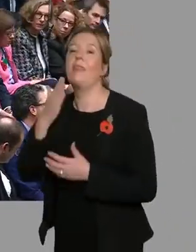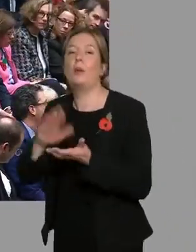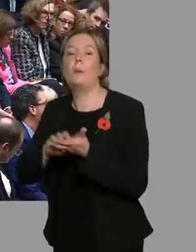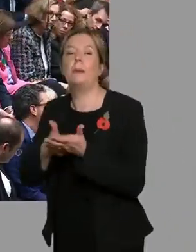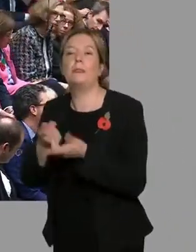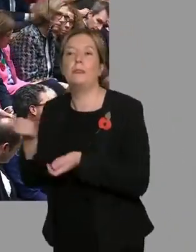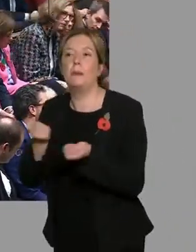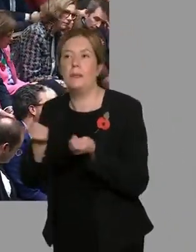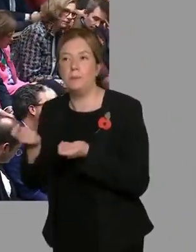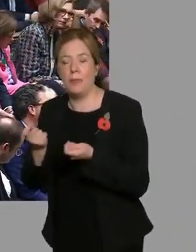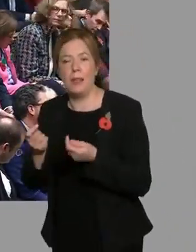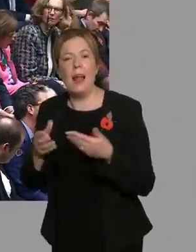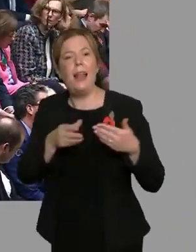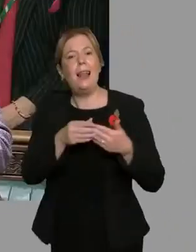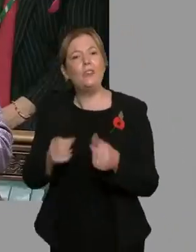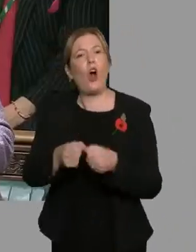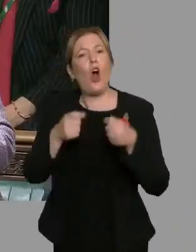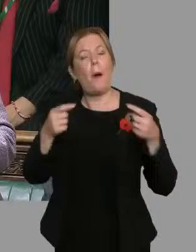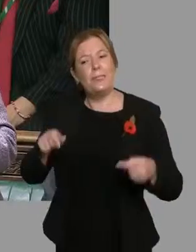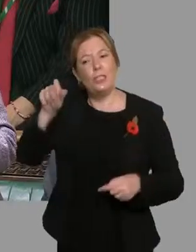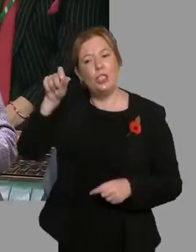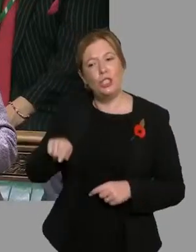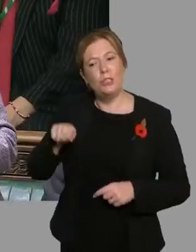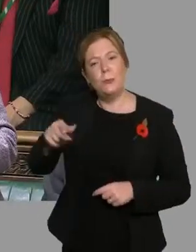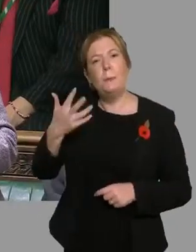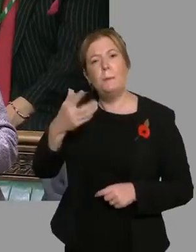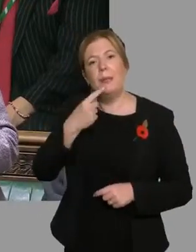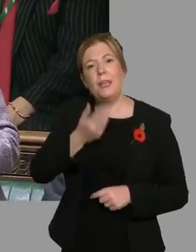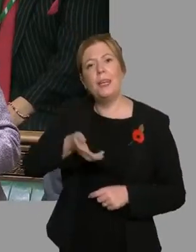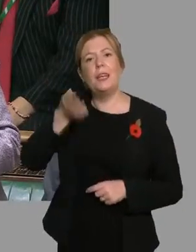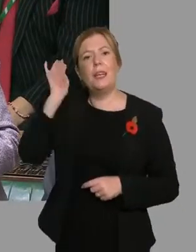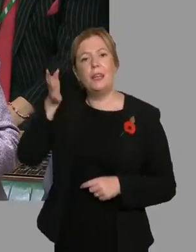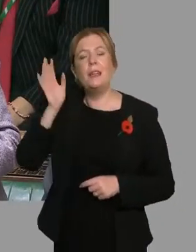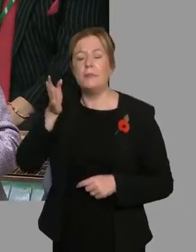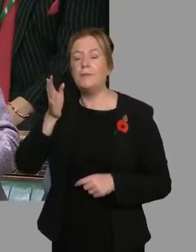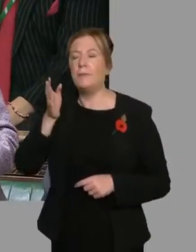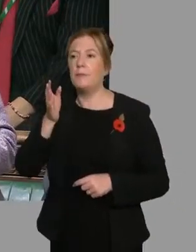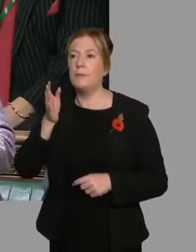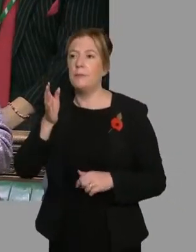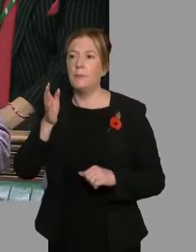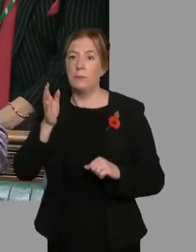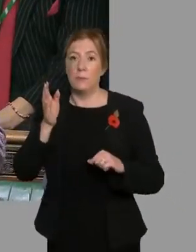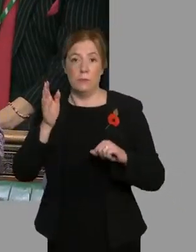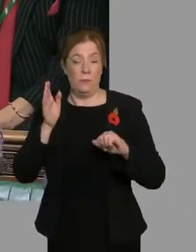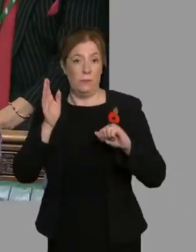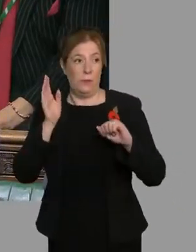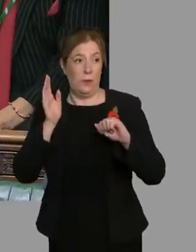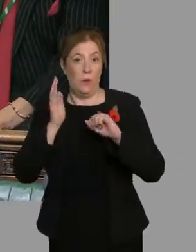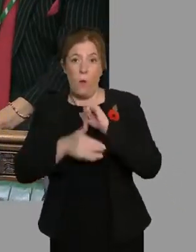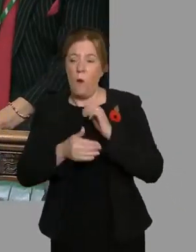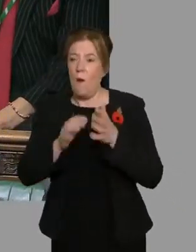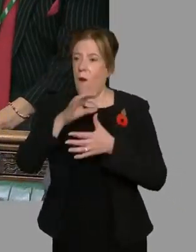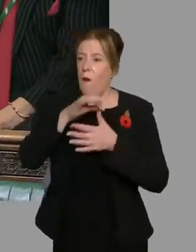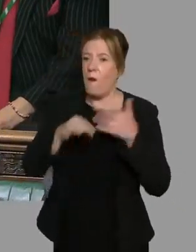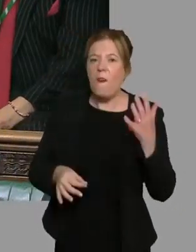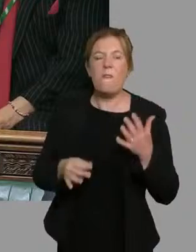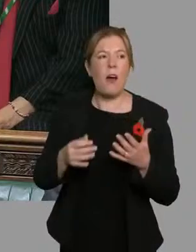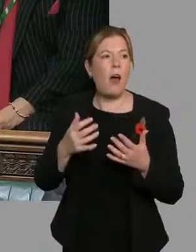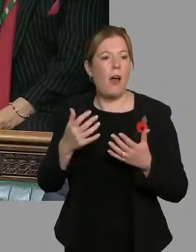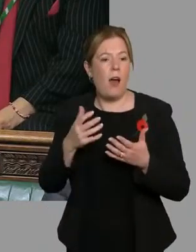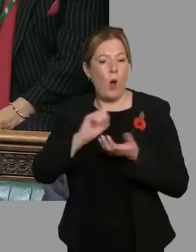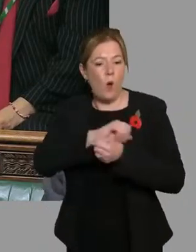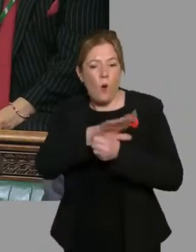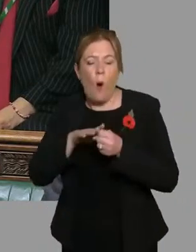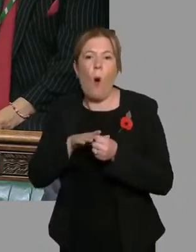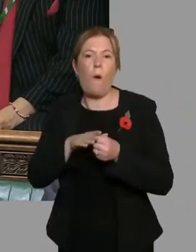any outrage at suitcases full of wine and karaoke machines in Downing Street, whilst people across the country were told to stay